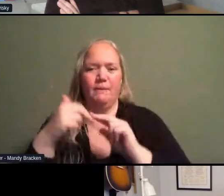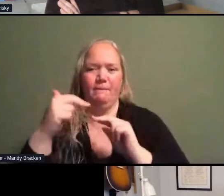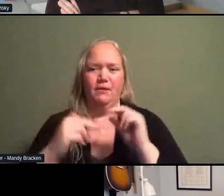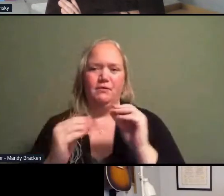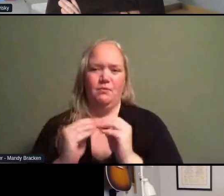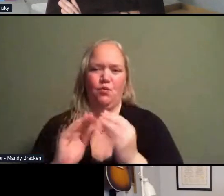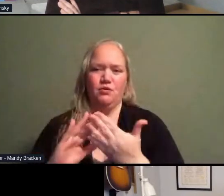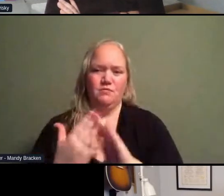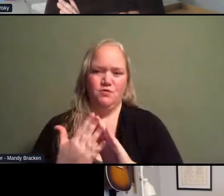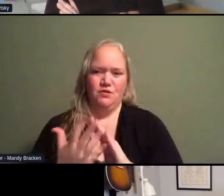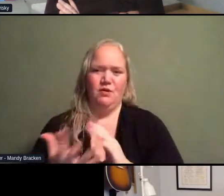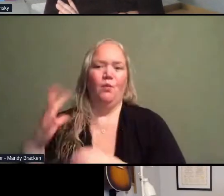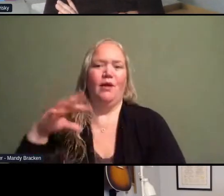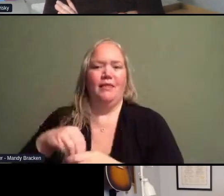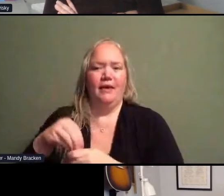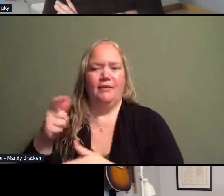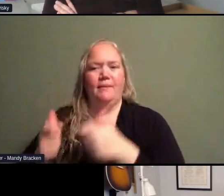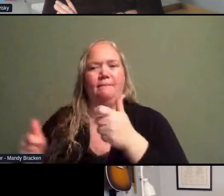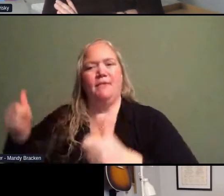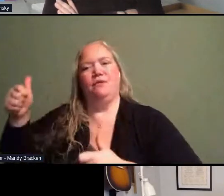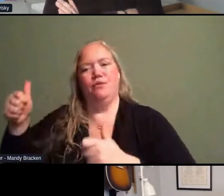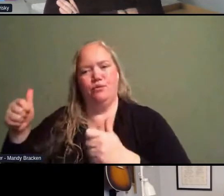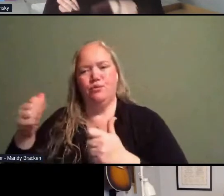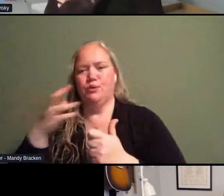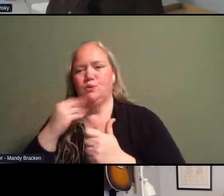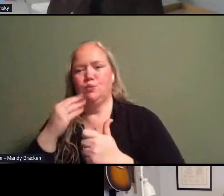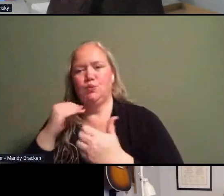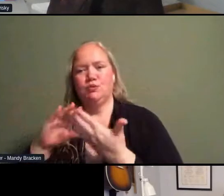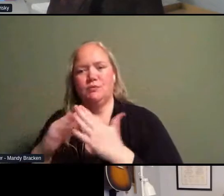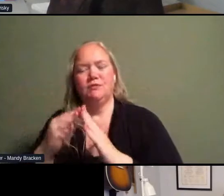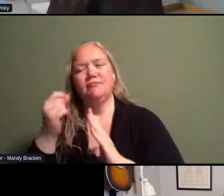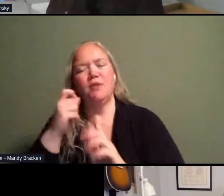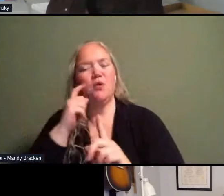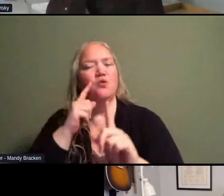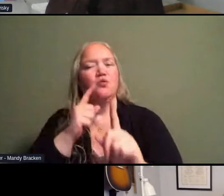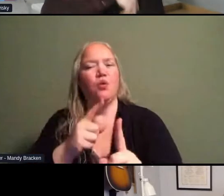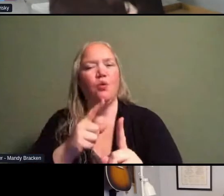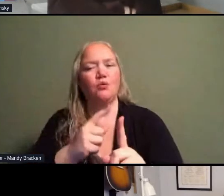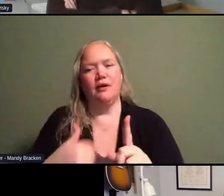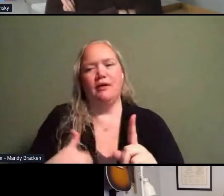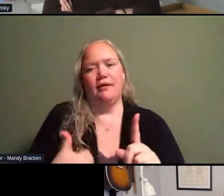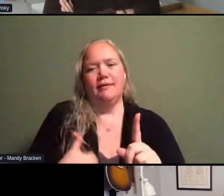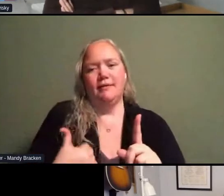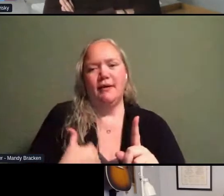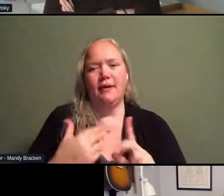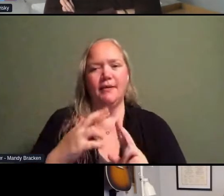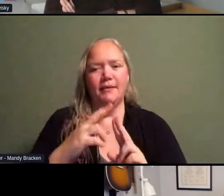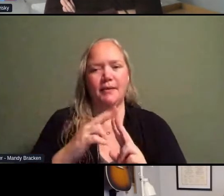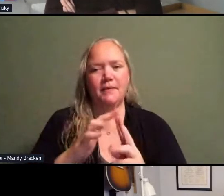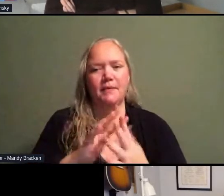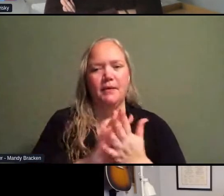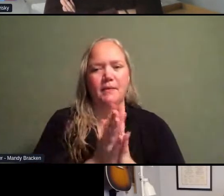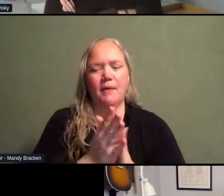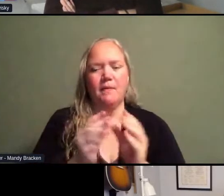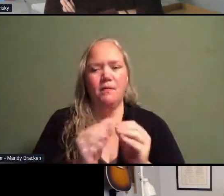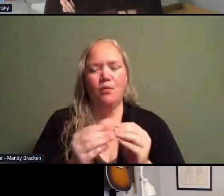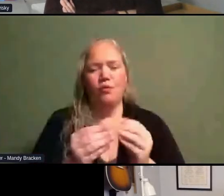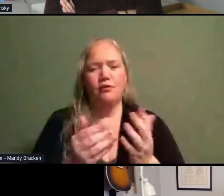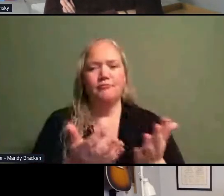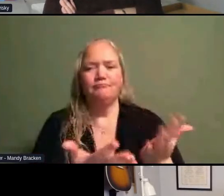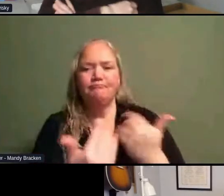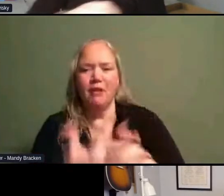make young couples of all backgrounds feel welcome within the Jewish community and inspire them to incorporate Jewish values